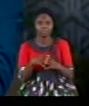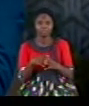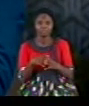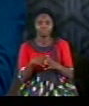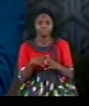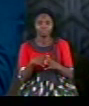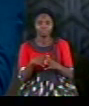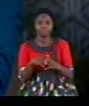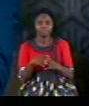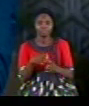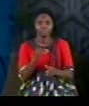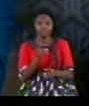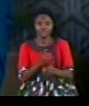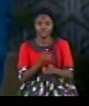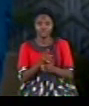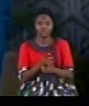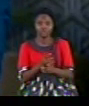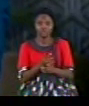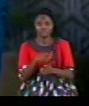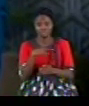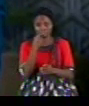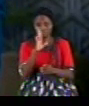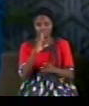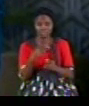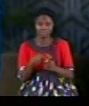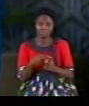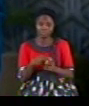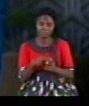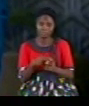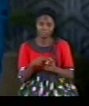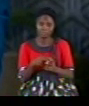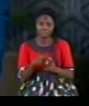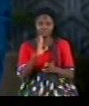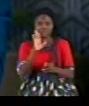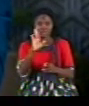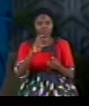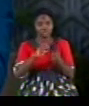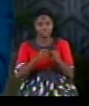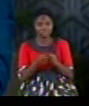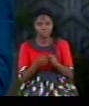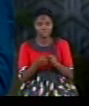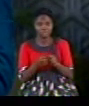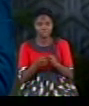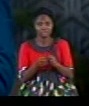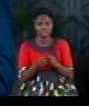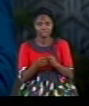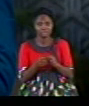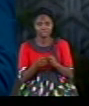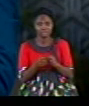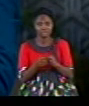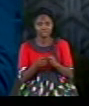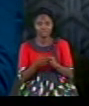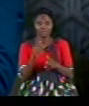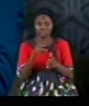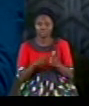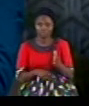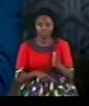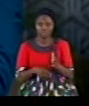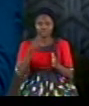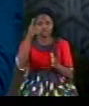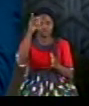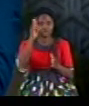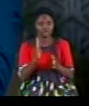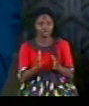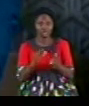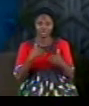come, just mention your name, your problem, what God has done for